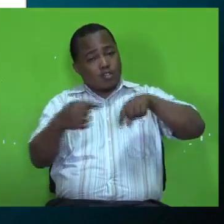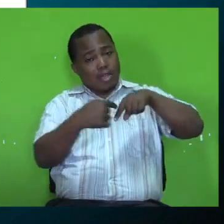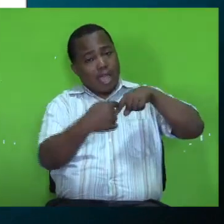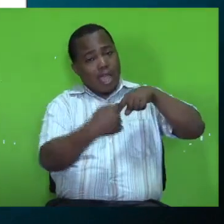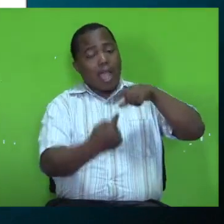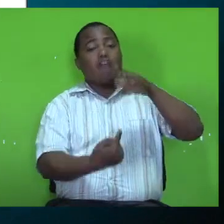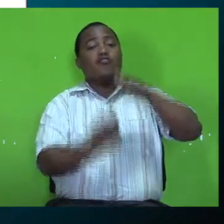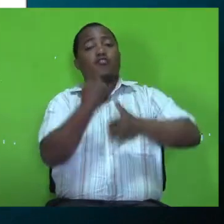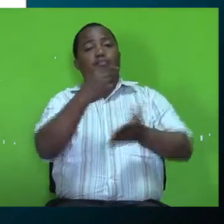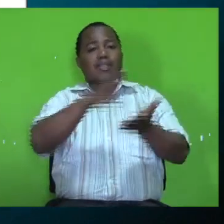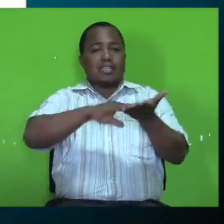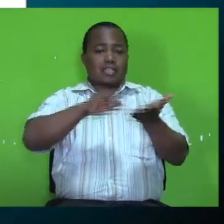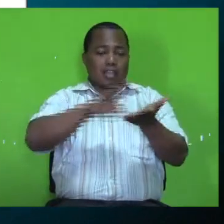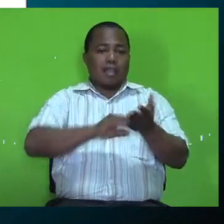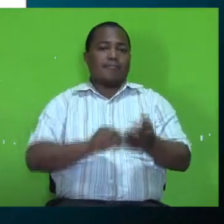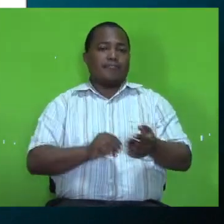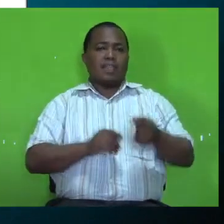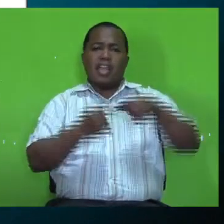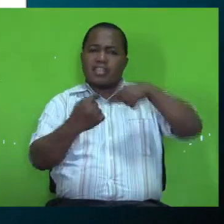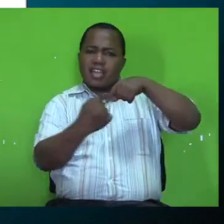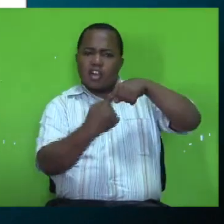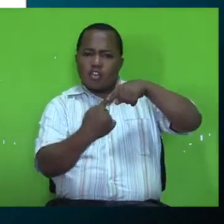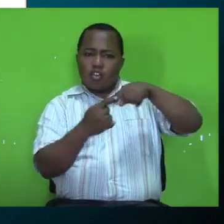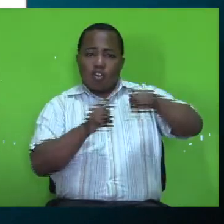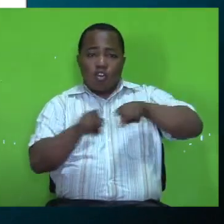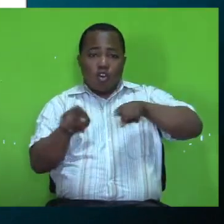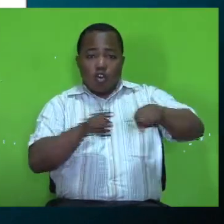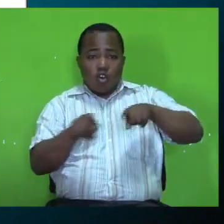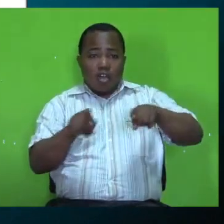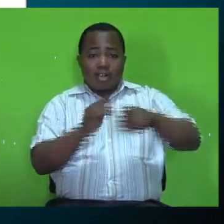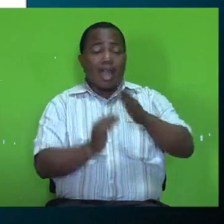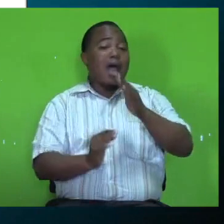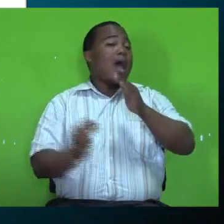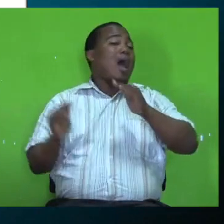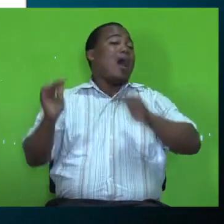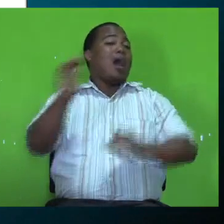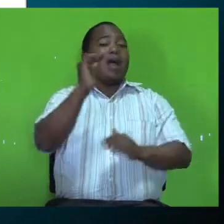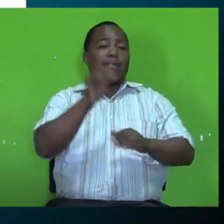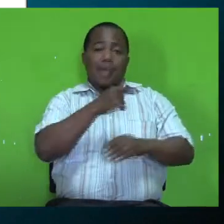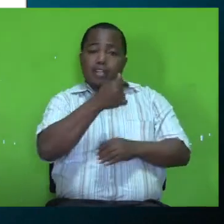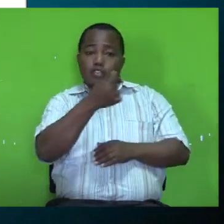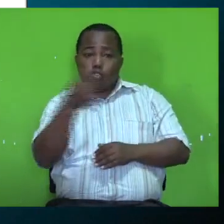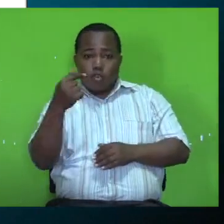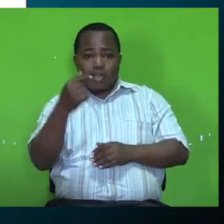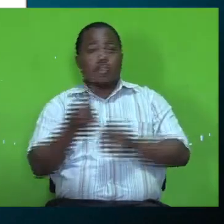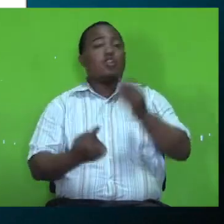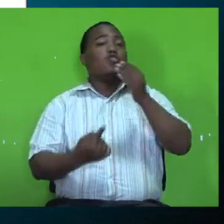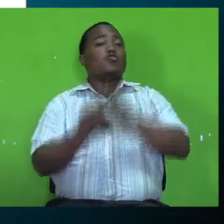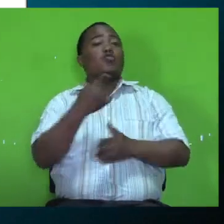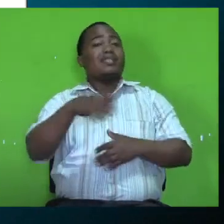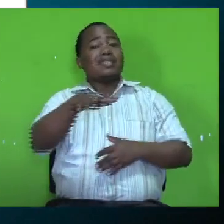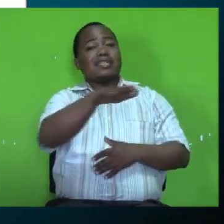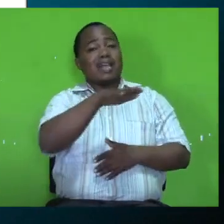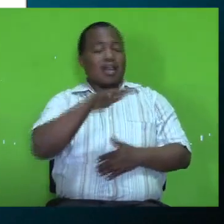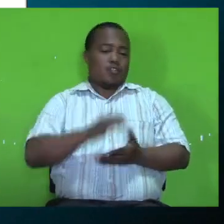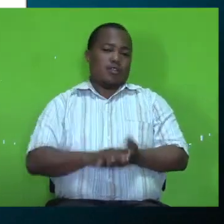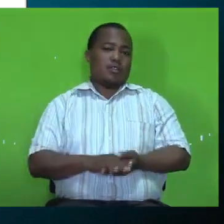soil. The root hair cell sap is hypertonic to the surrounding.